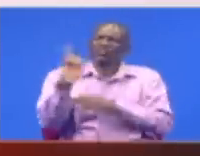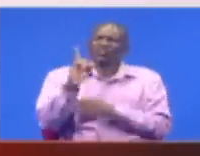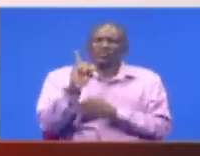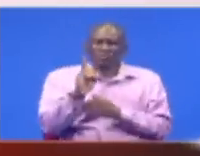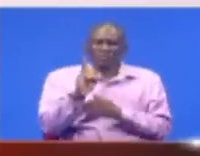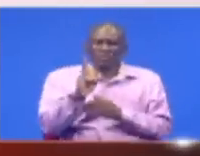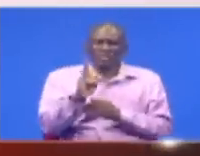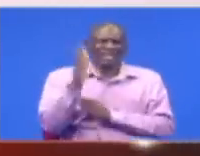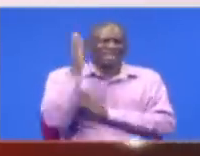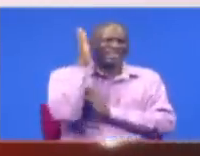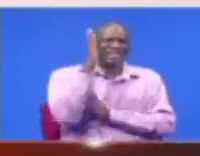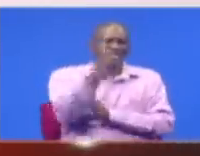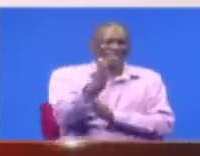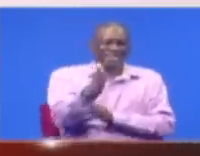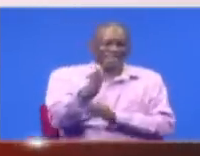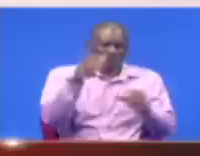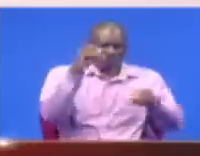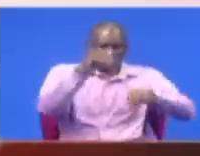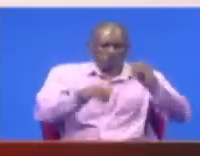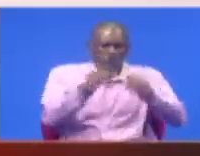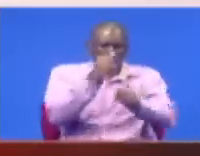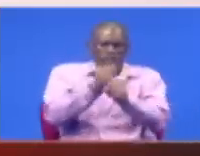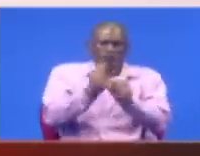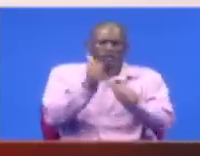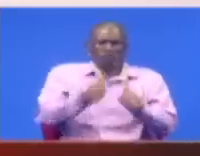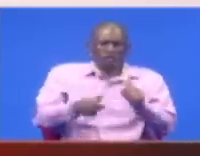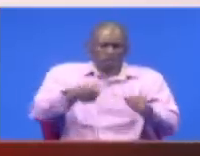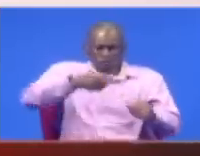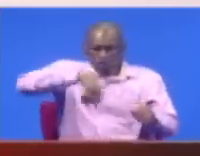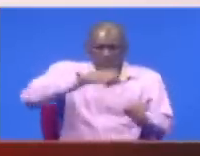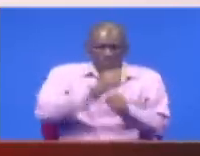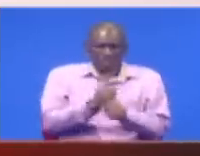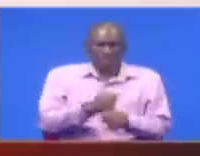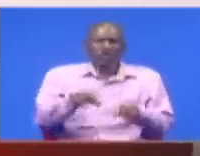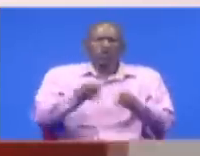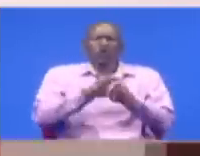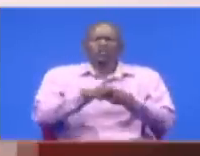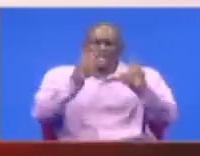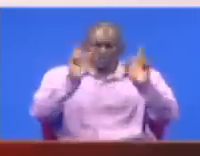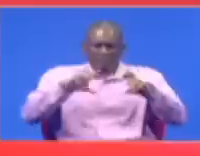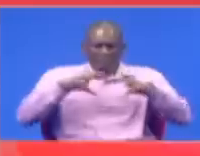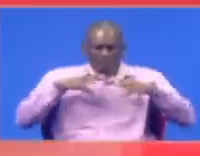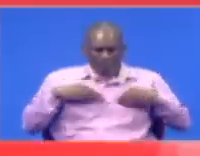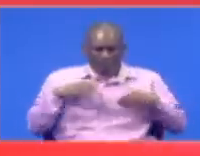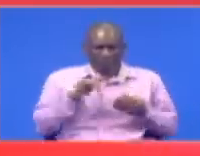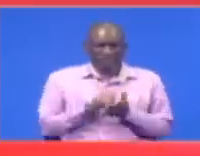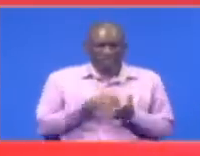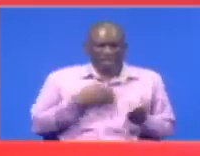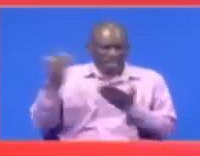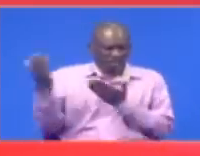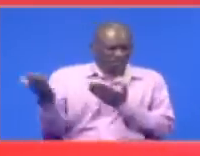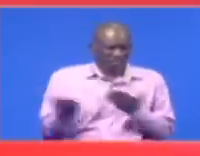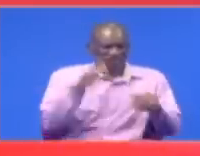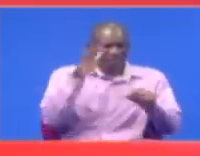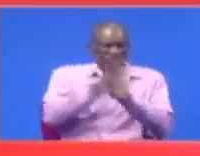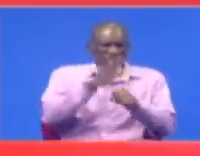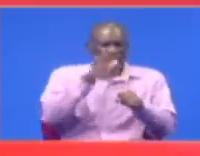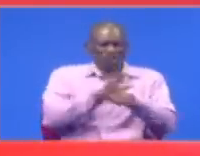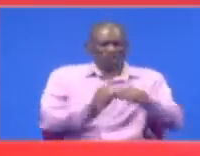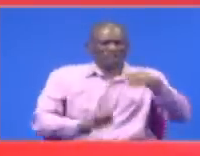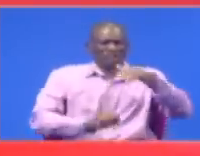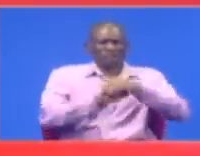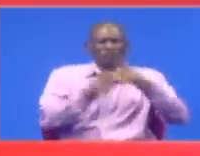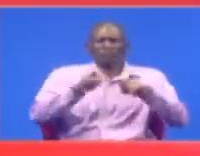a direct attribute of the work that we did. I must, of course, acknowledge that I've received tremendous support from the